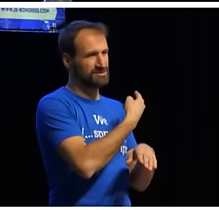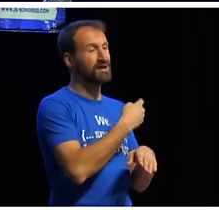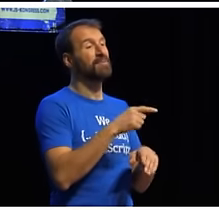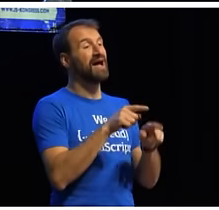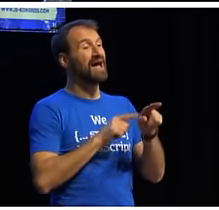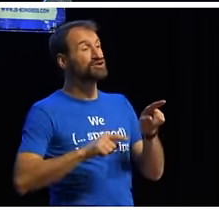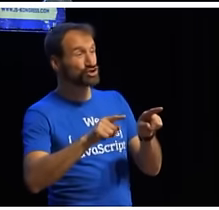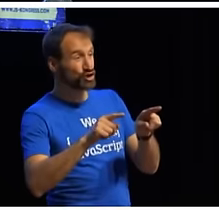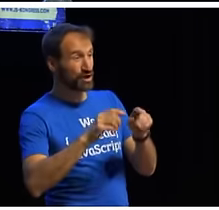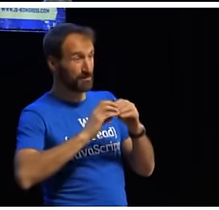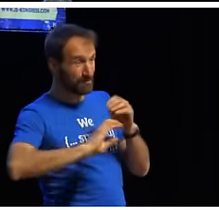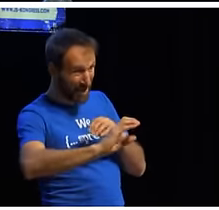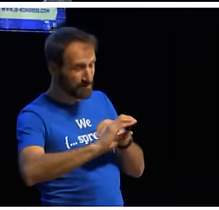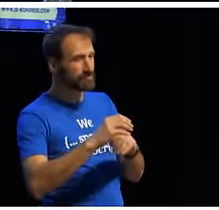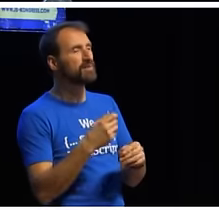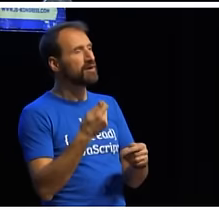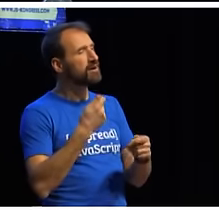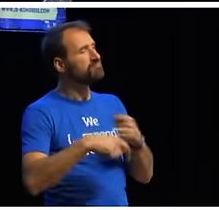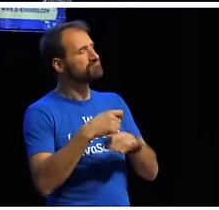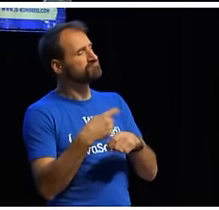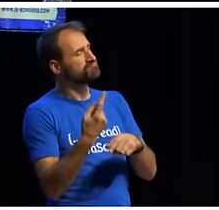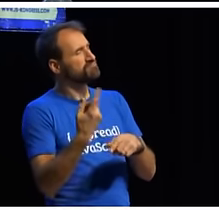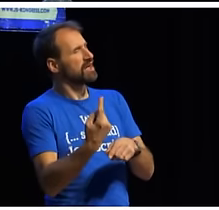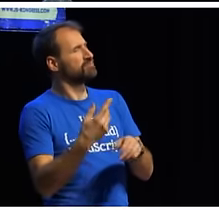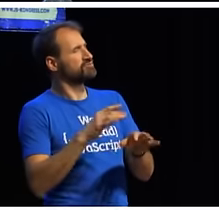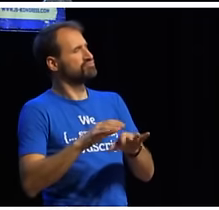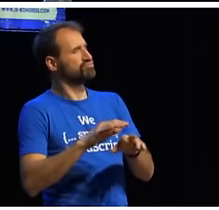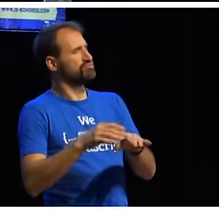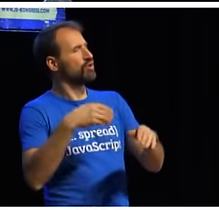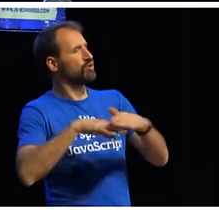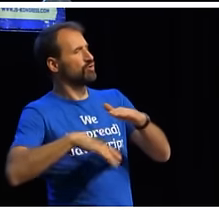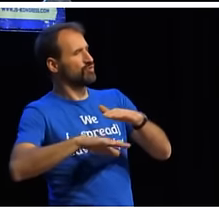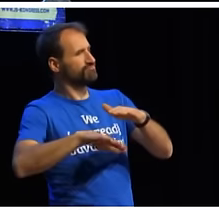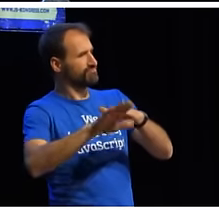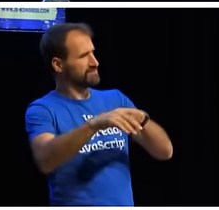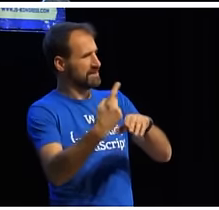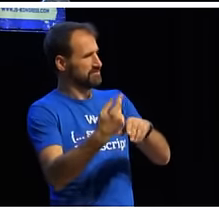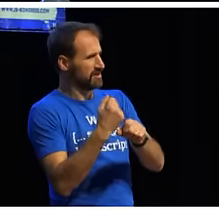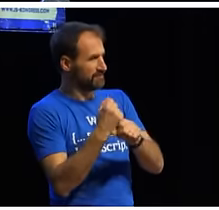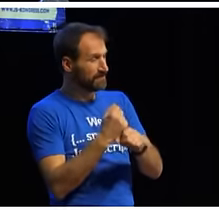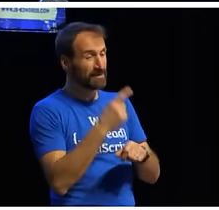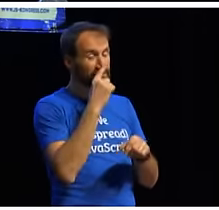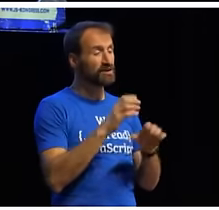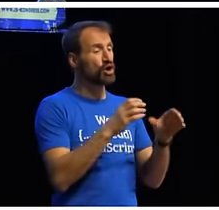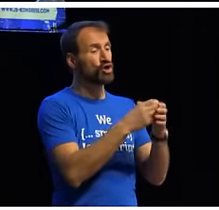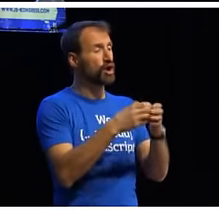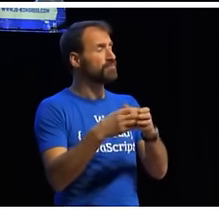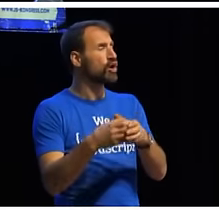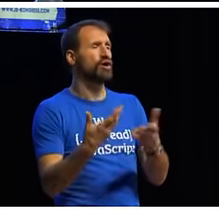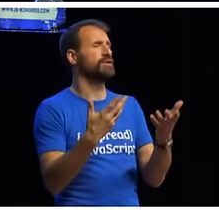underneath. So it subscribes to this observable. And when the components gets destroyed, so let's